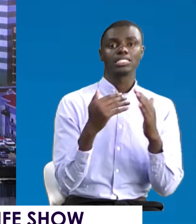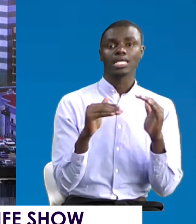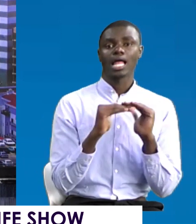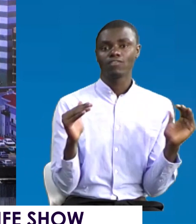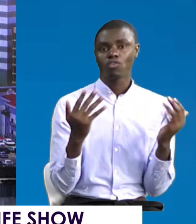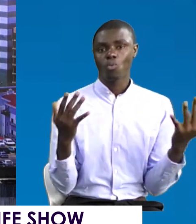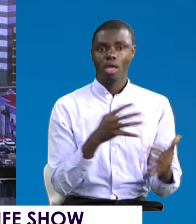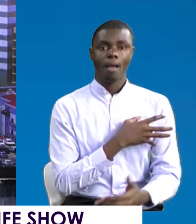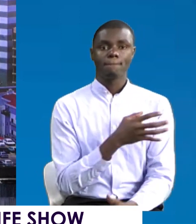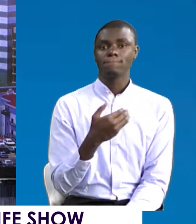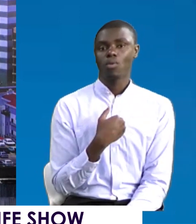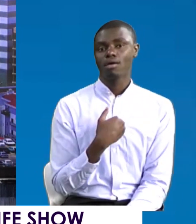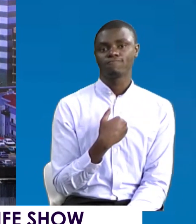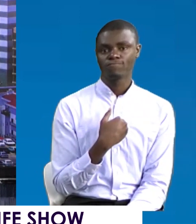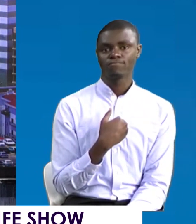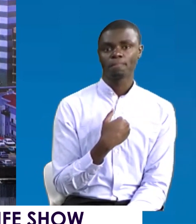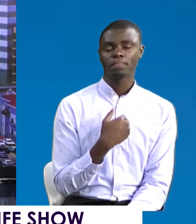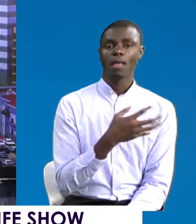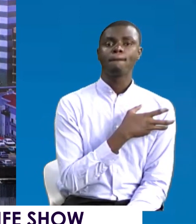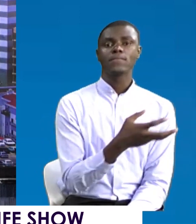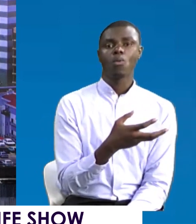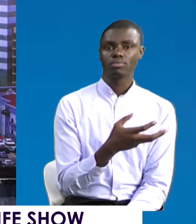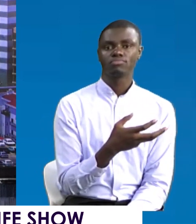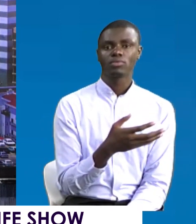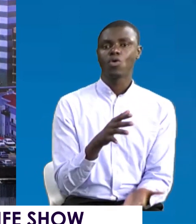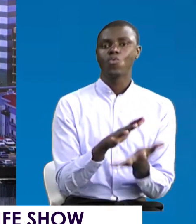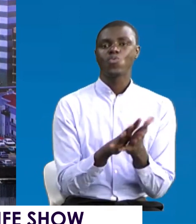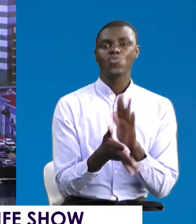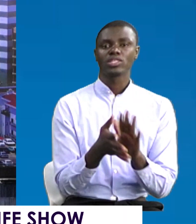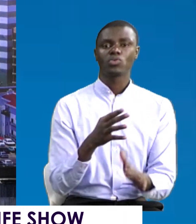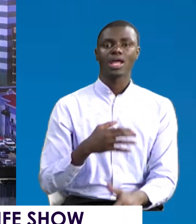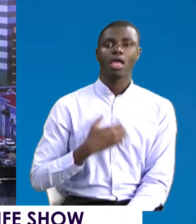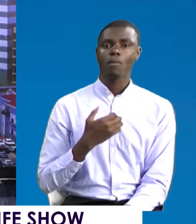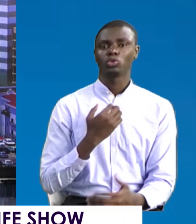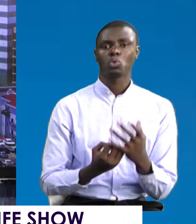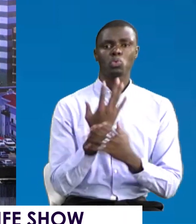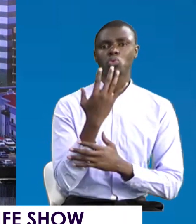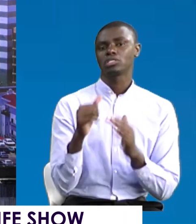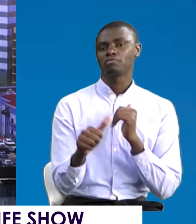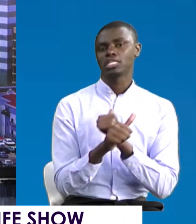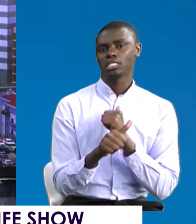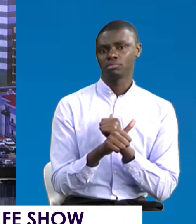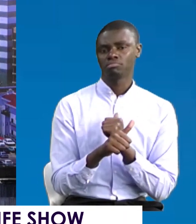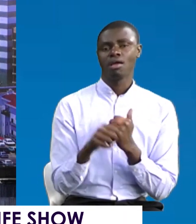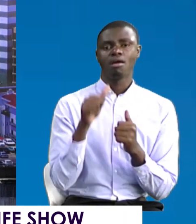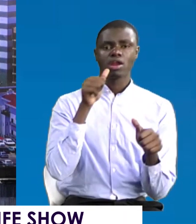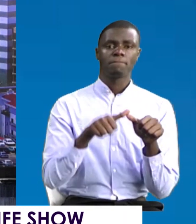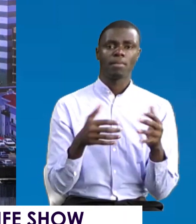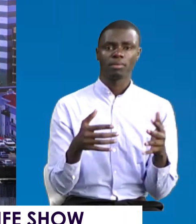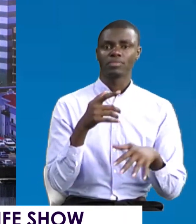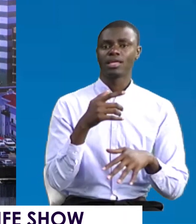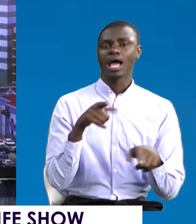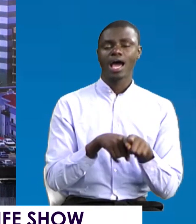where you have power in your hands. Power without emotional growth is dangerous. And remember, even